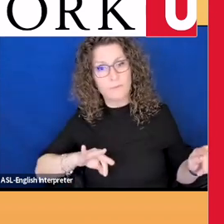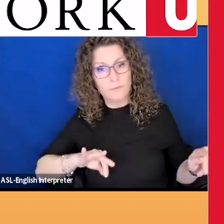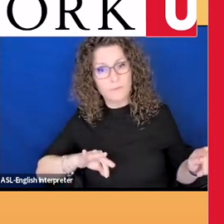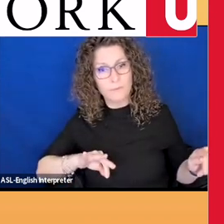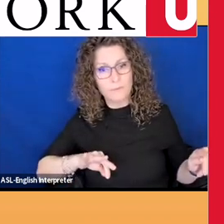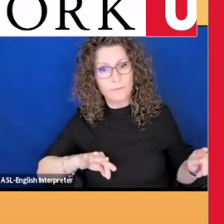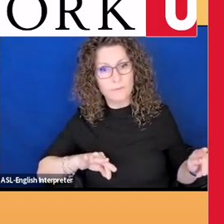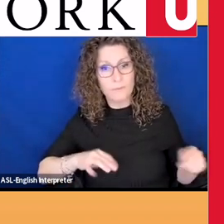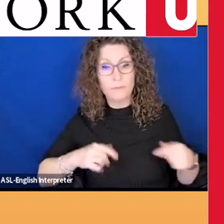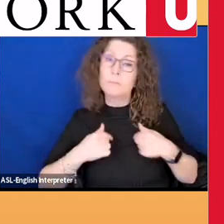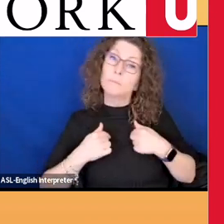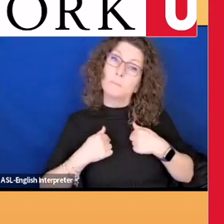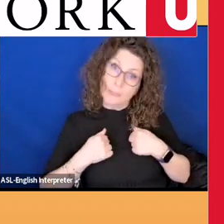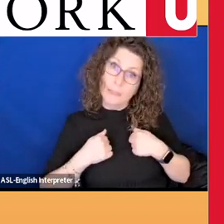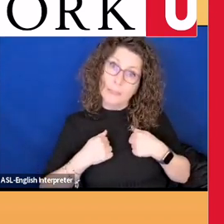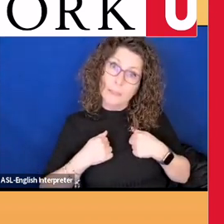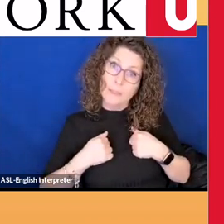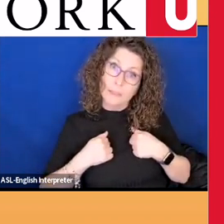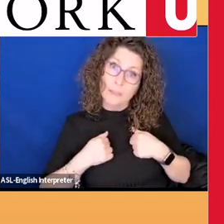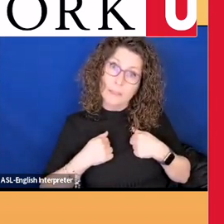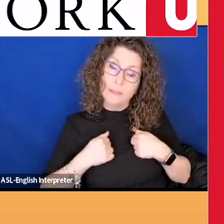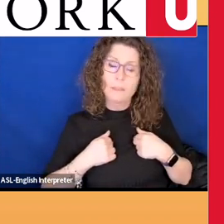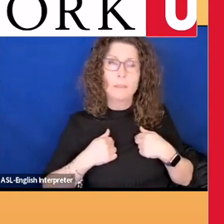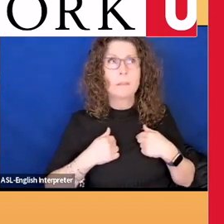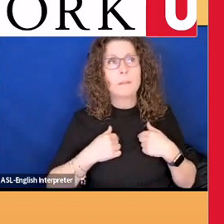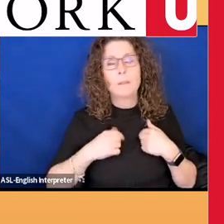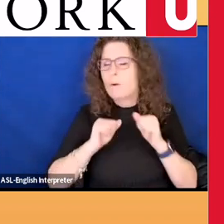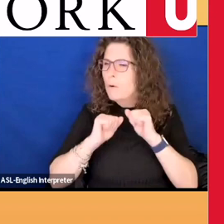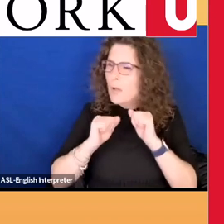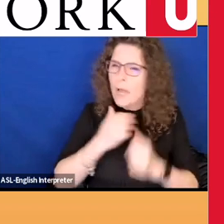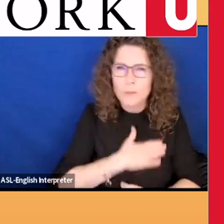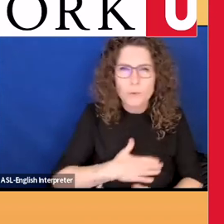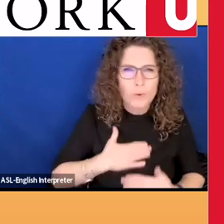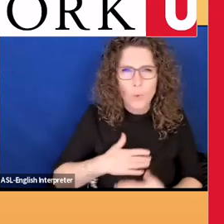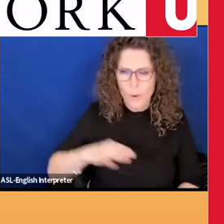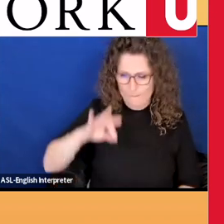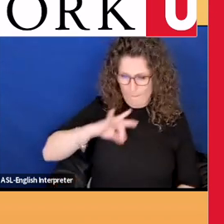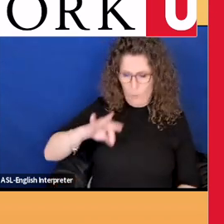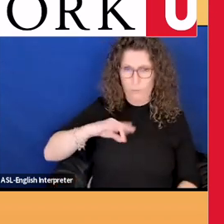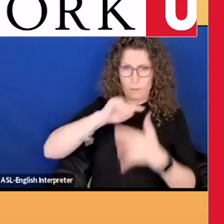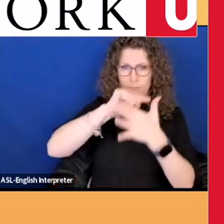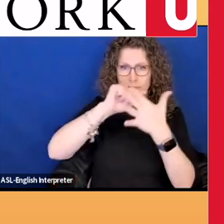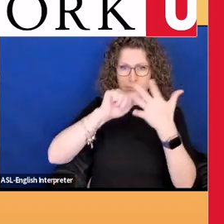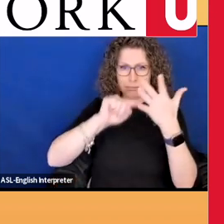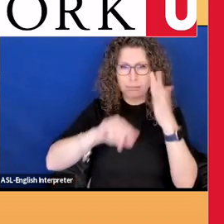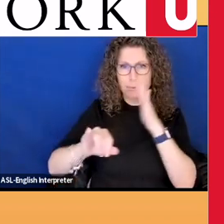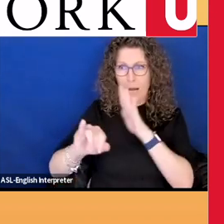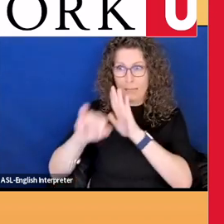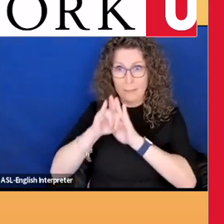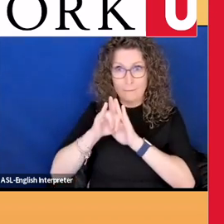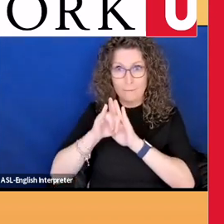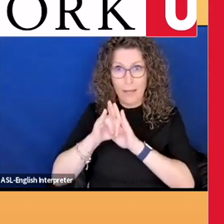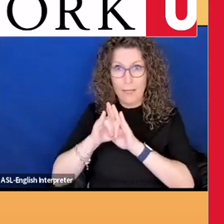Can I, given all the privileges of being identified and identifying as a man and enacting a normative manhood,